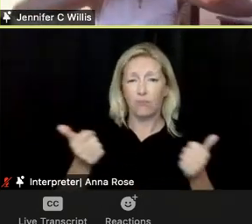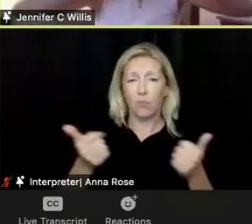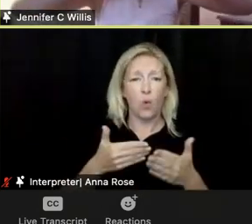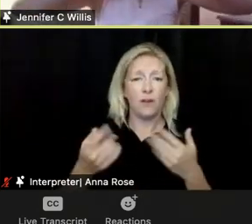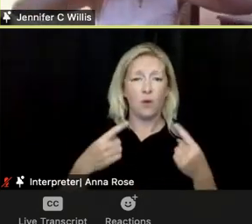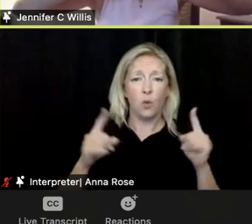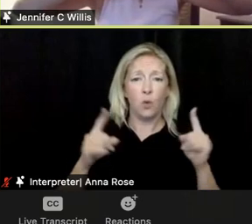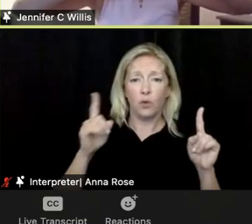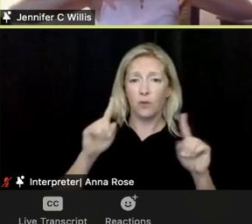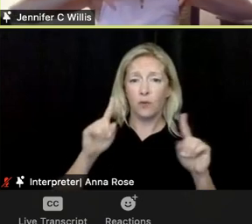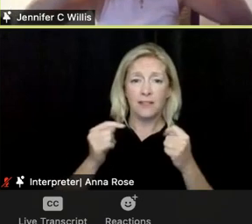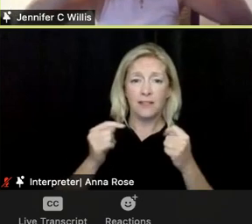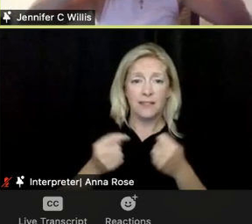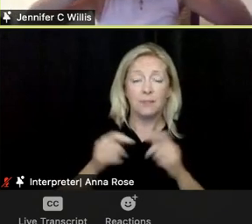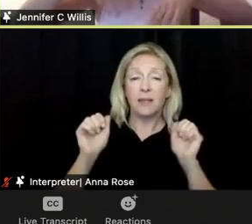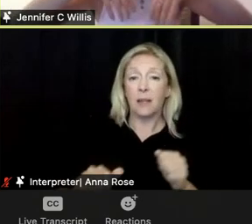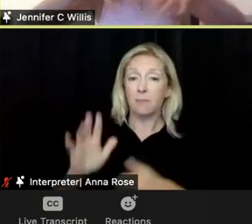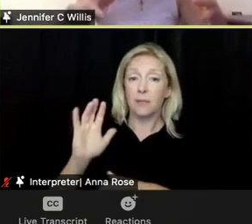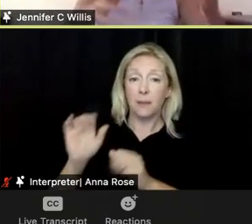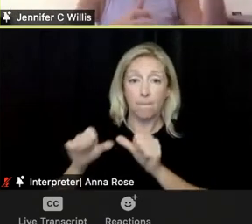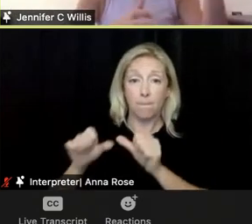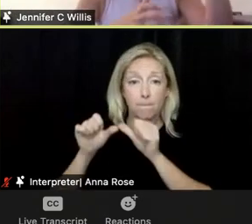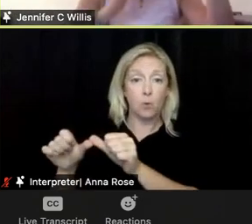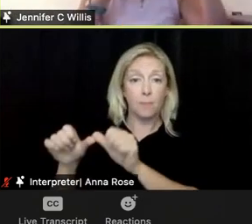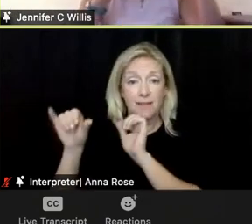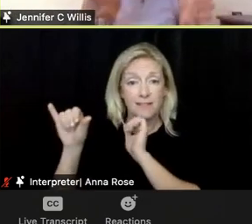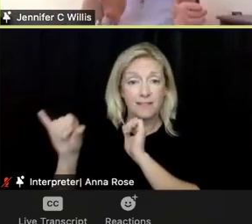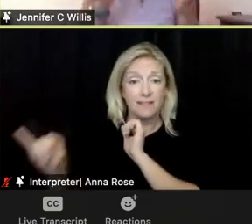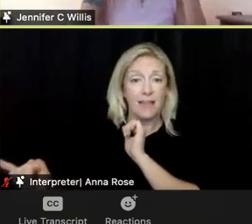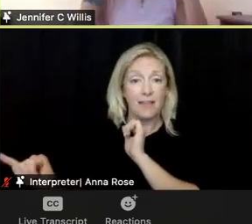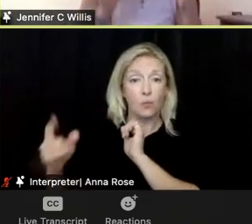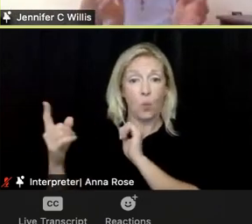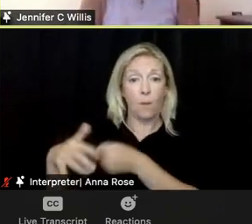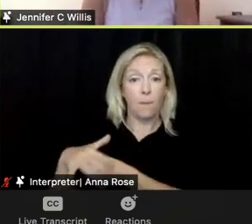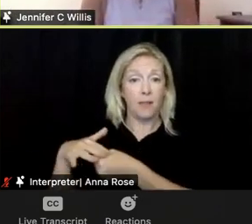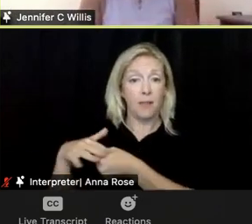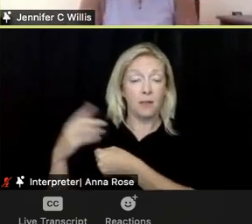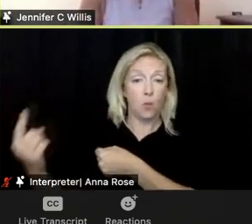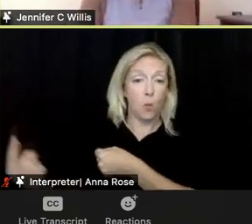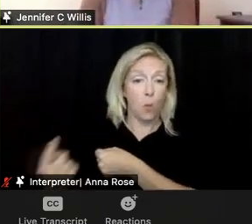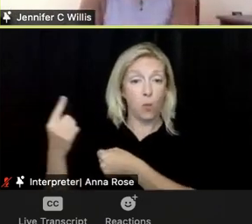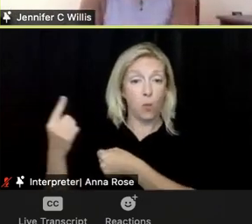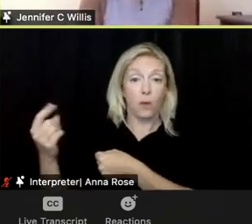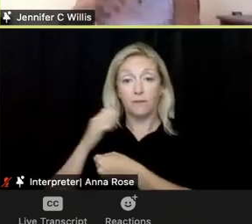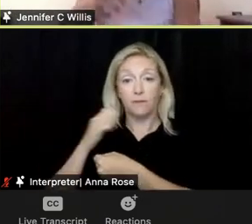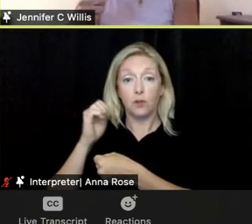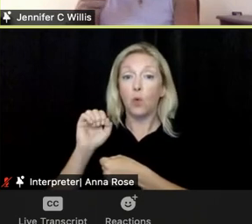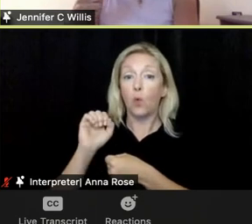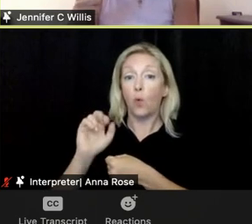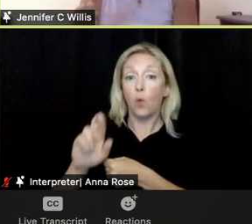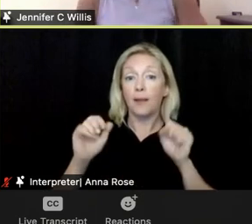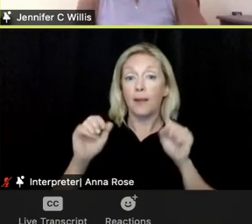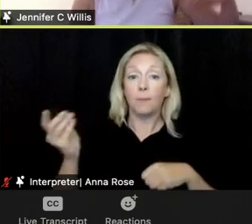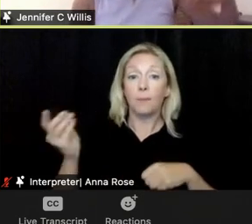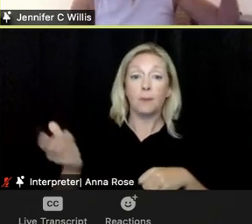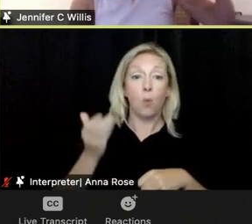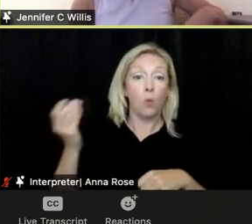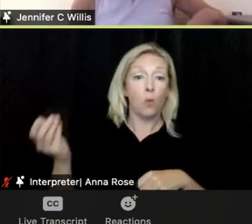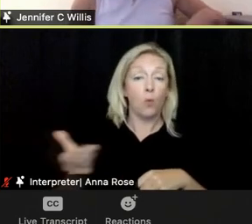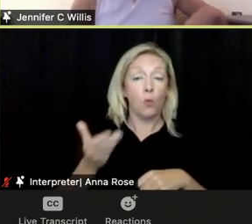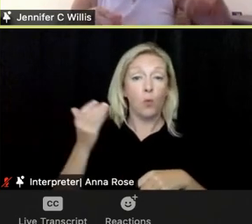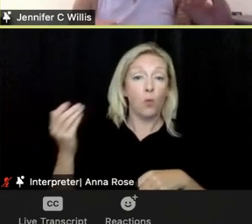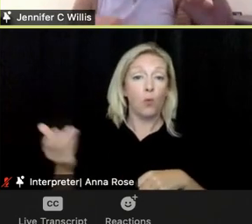that stands still that the student can roll up to or walk up to and access in the same place in the classroom every day. Maybe it's something that